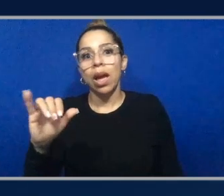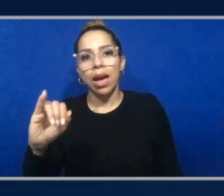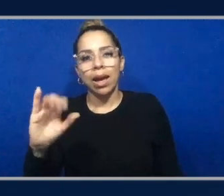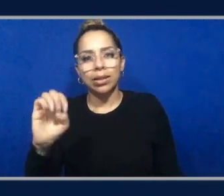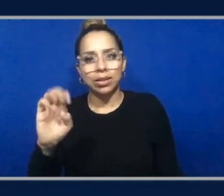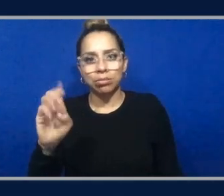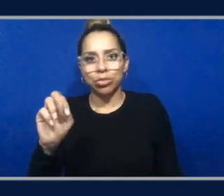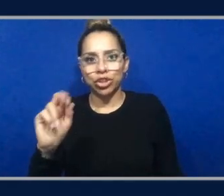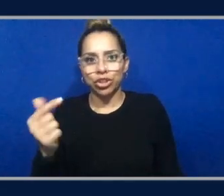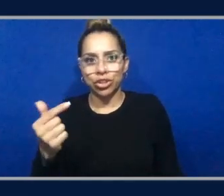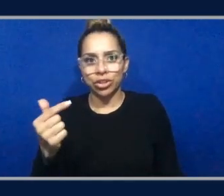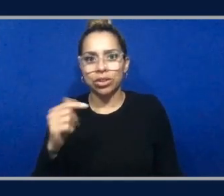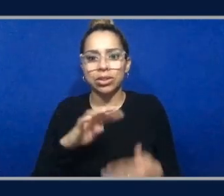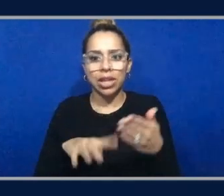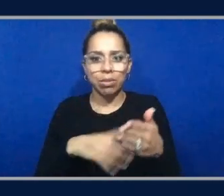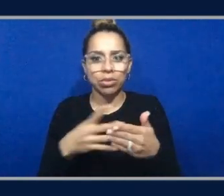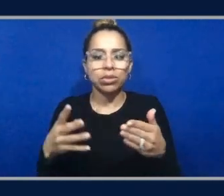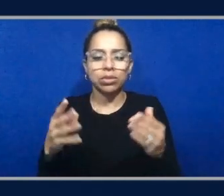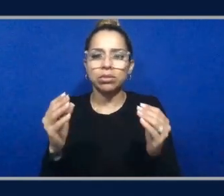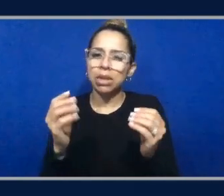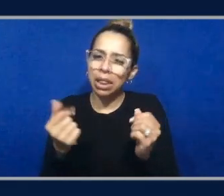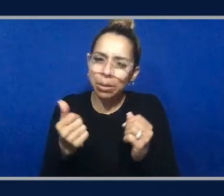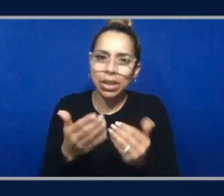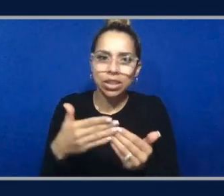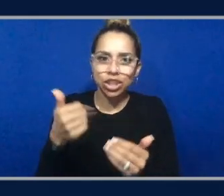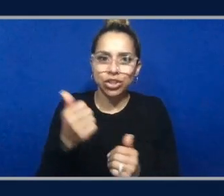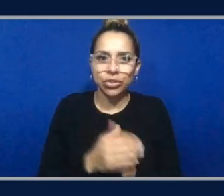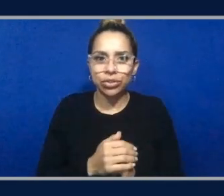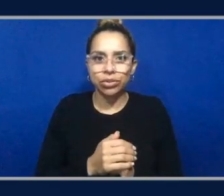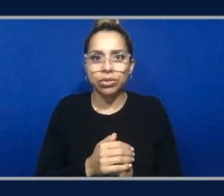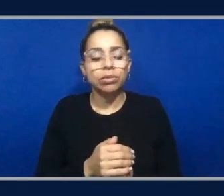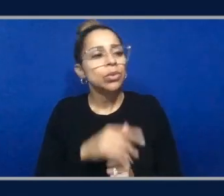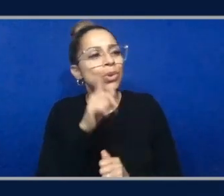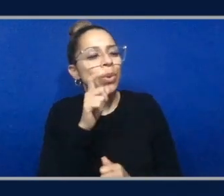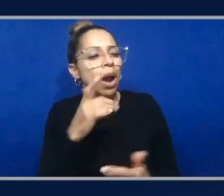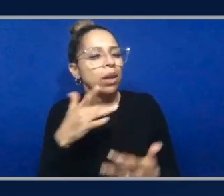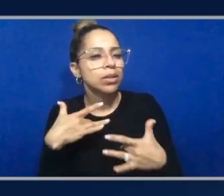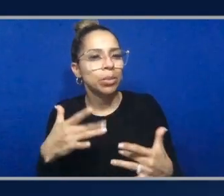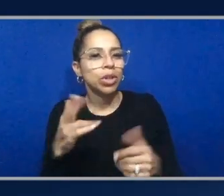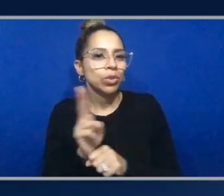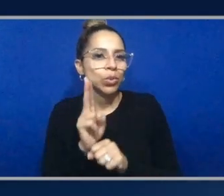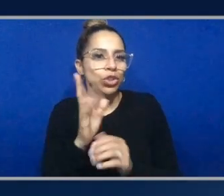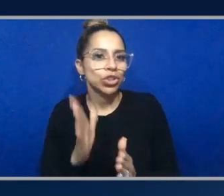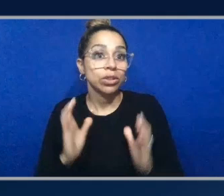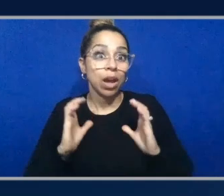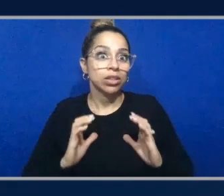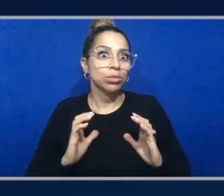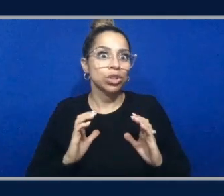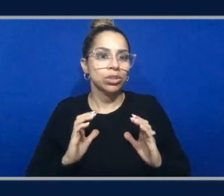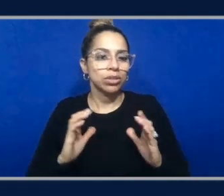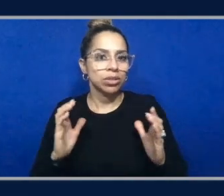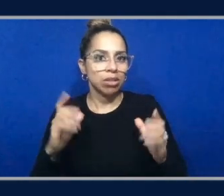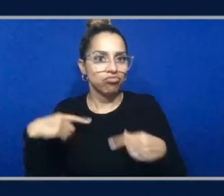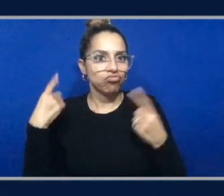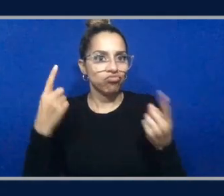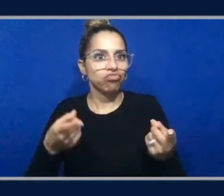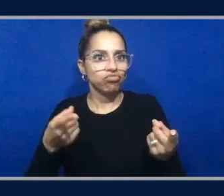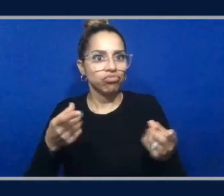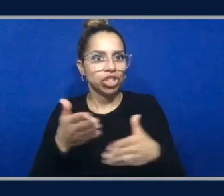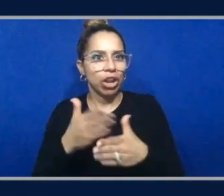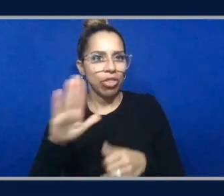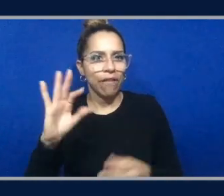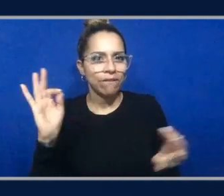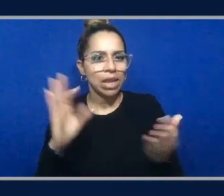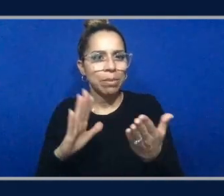makes sense. Okay, so who are the typical users, the customers that have expressed this to you? What type of, you know, business role does